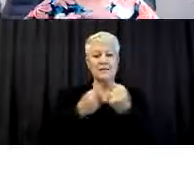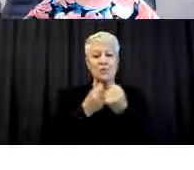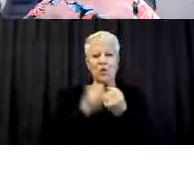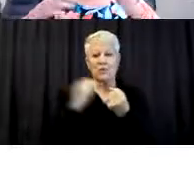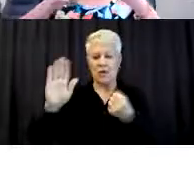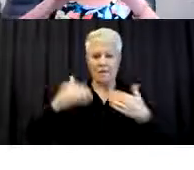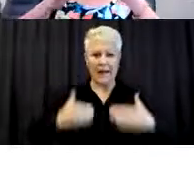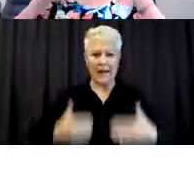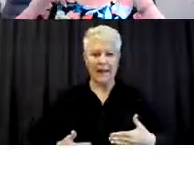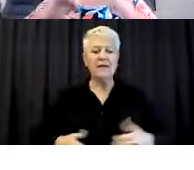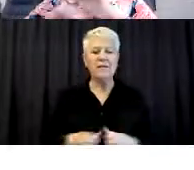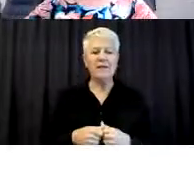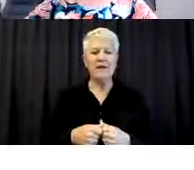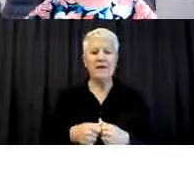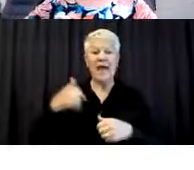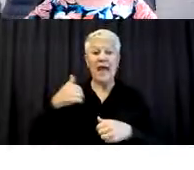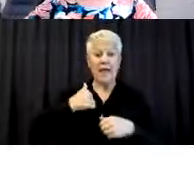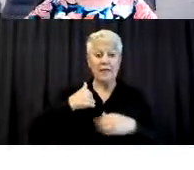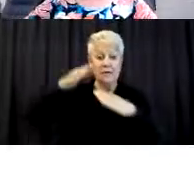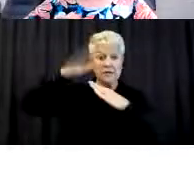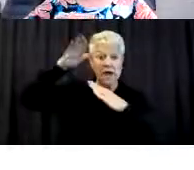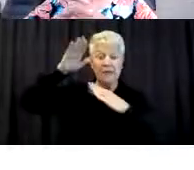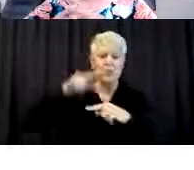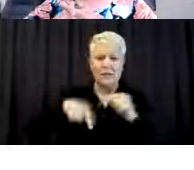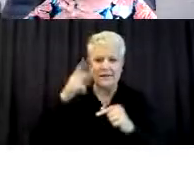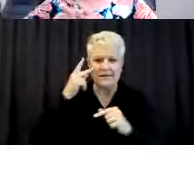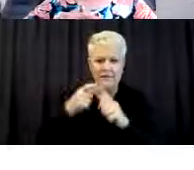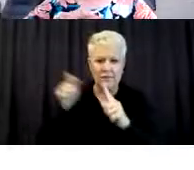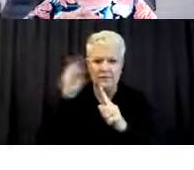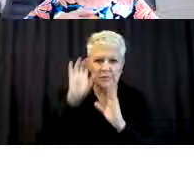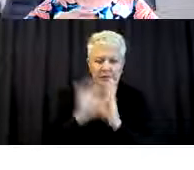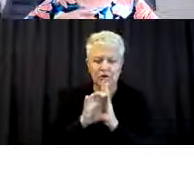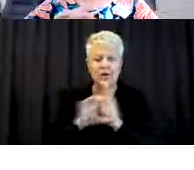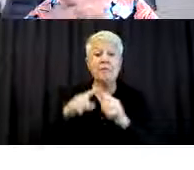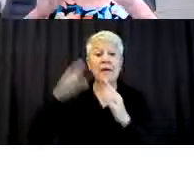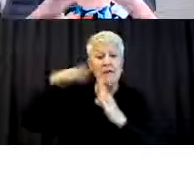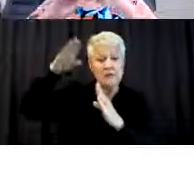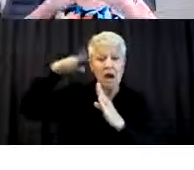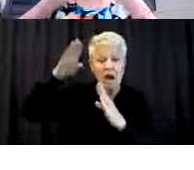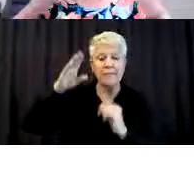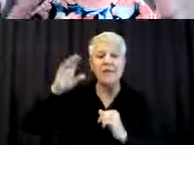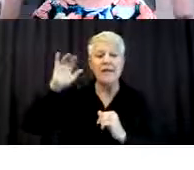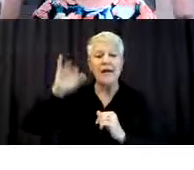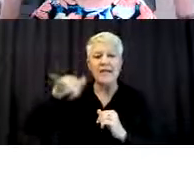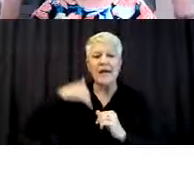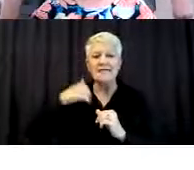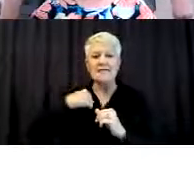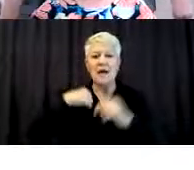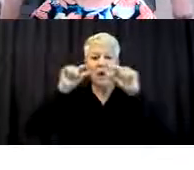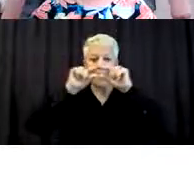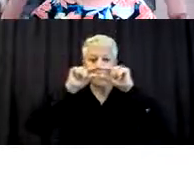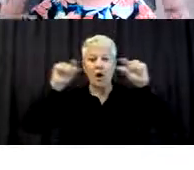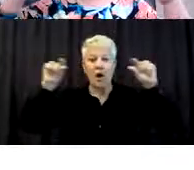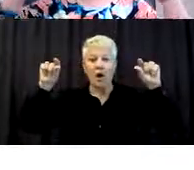body. It is at the top, which you cannot see from this picture. At the top is a horizontal